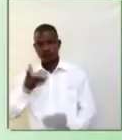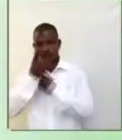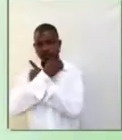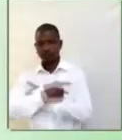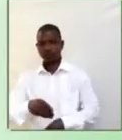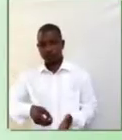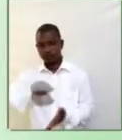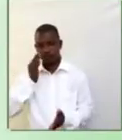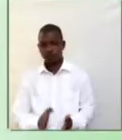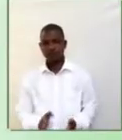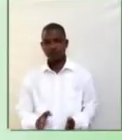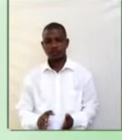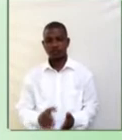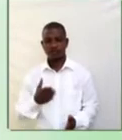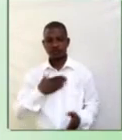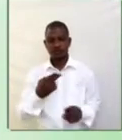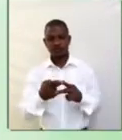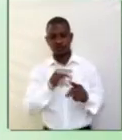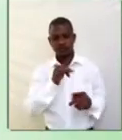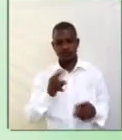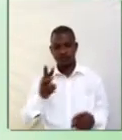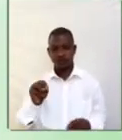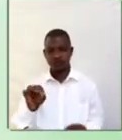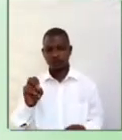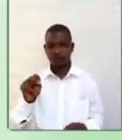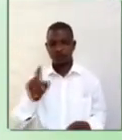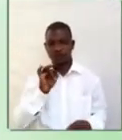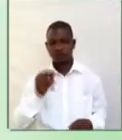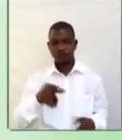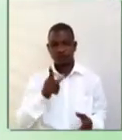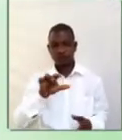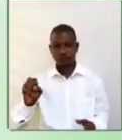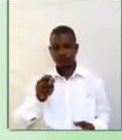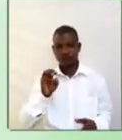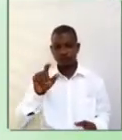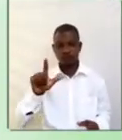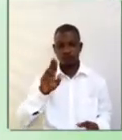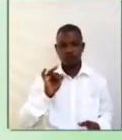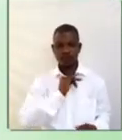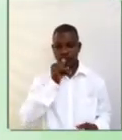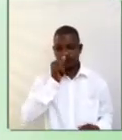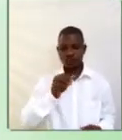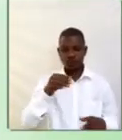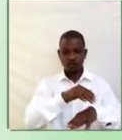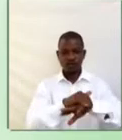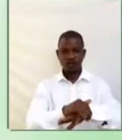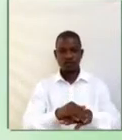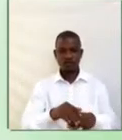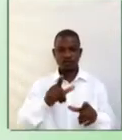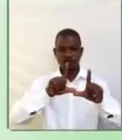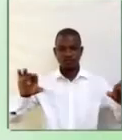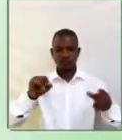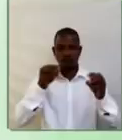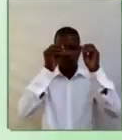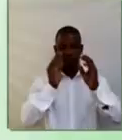Hello, dear students. My name is Monebi Lawrence Olugbenga. I'm your English language